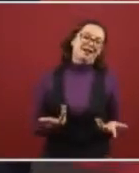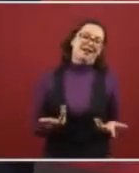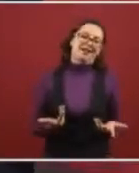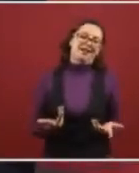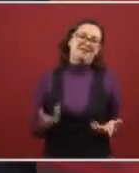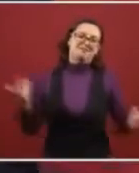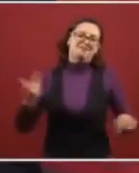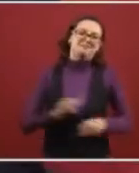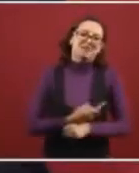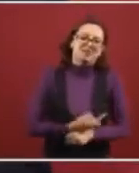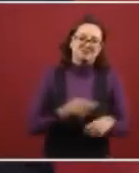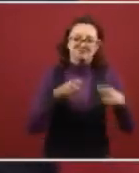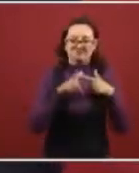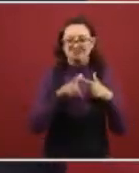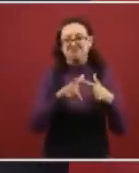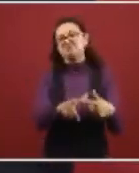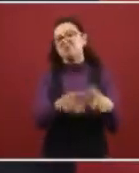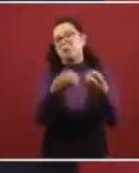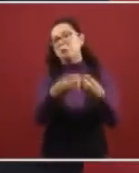have saved